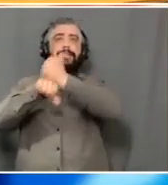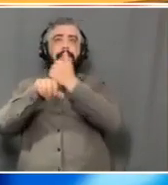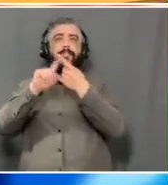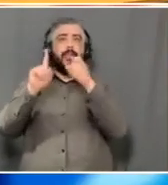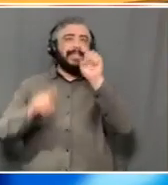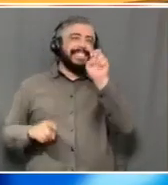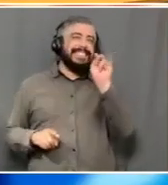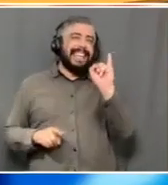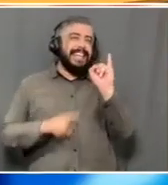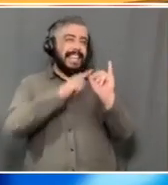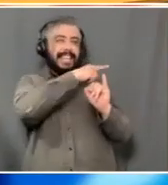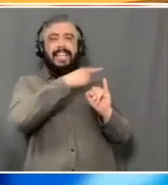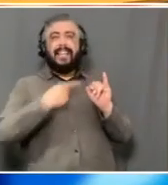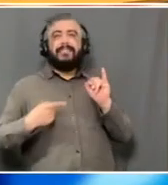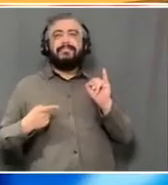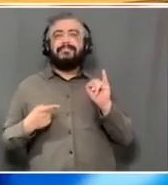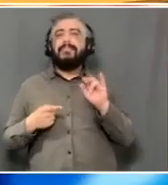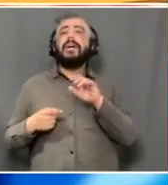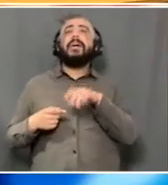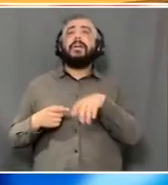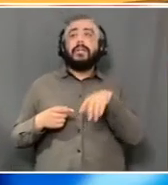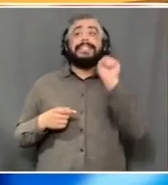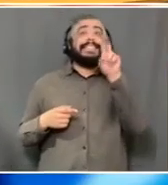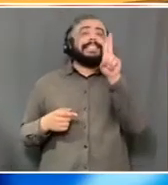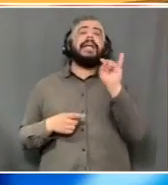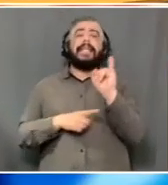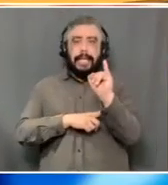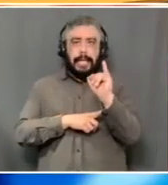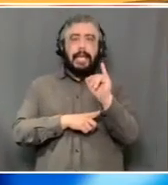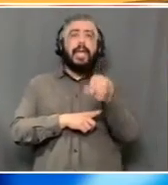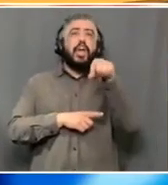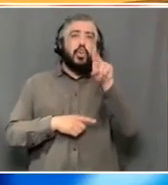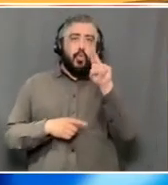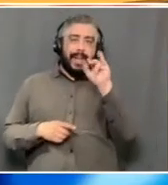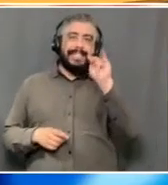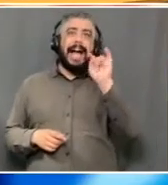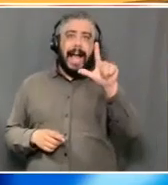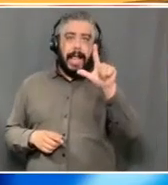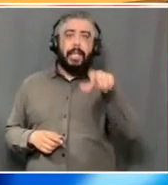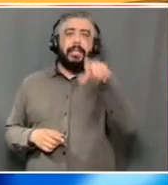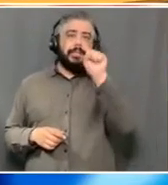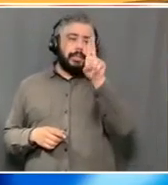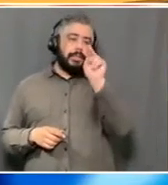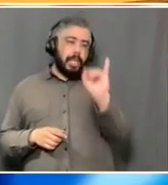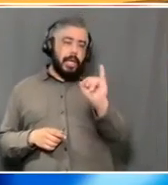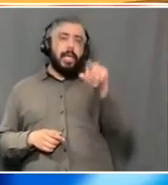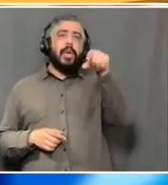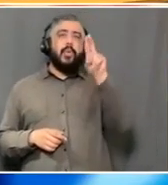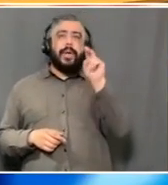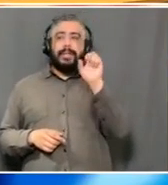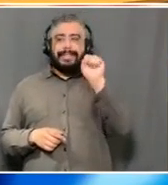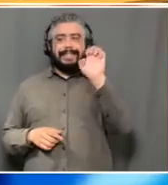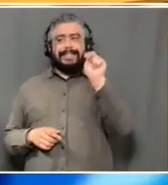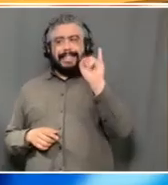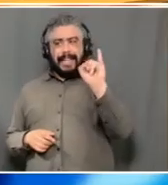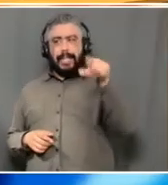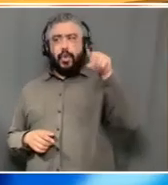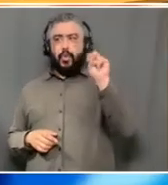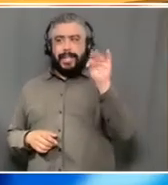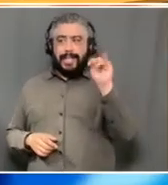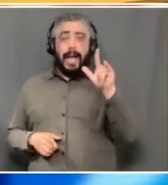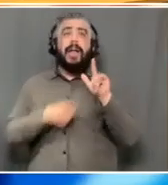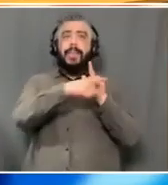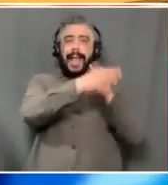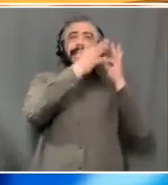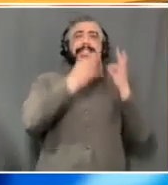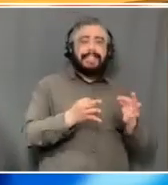these are the most recent semi-quintiles, the quintiles that were the SENI rankings that were used to determine SENI allocations